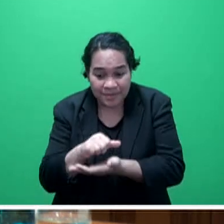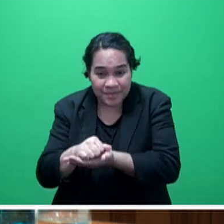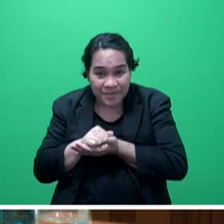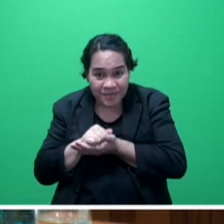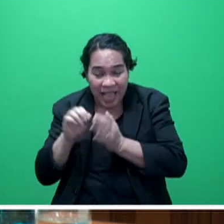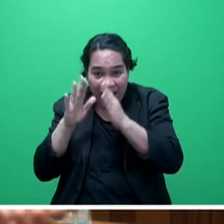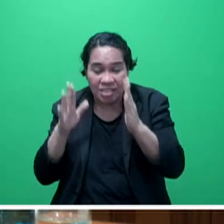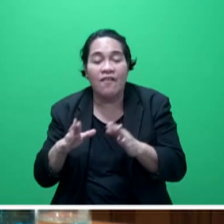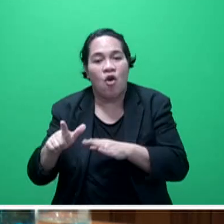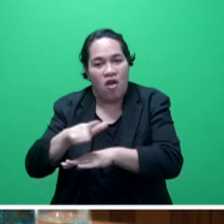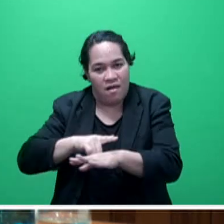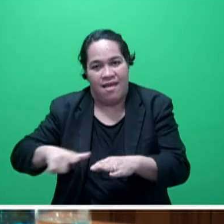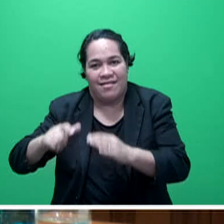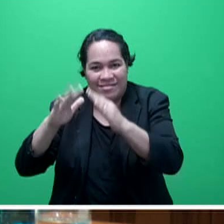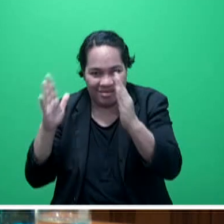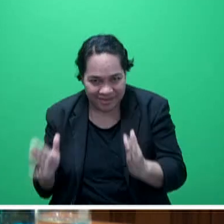house and land.